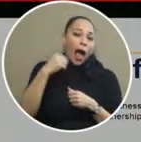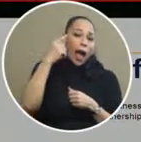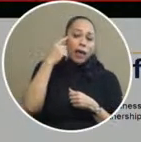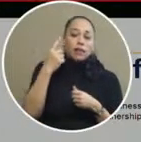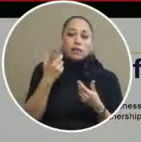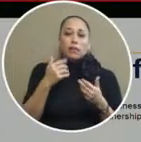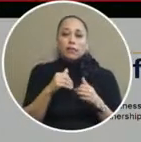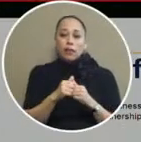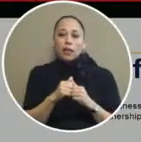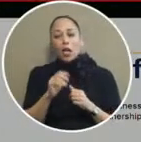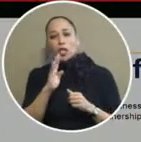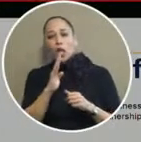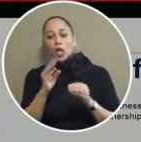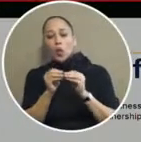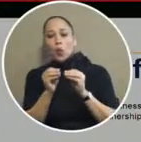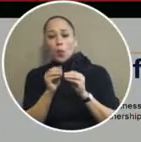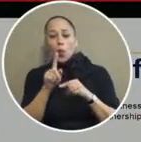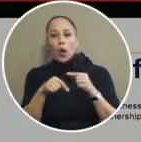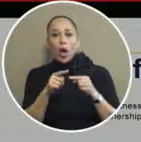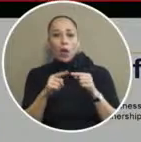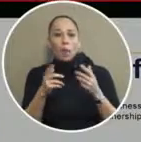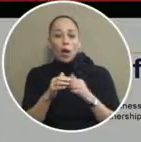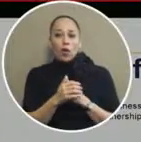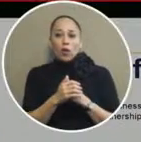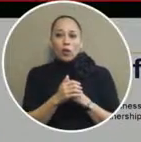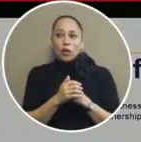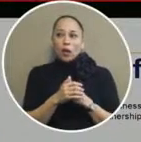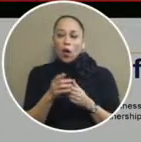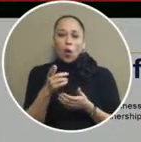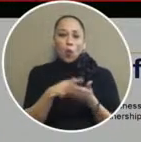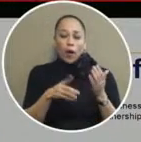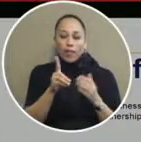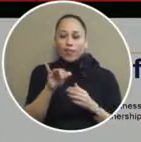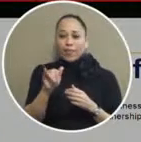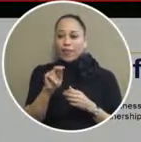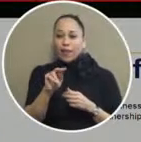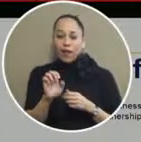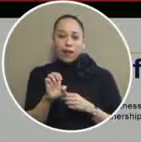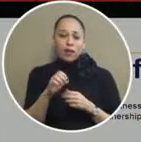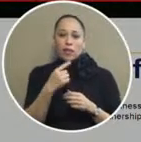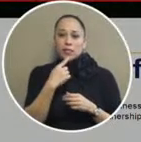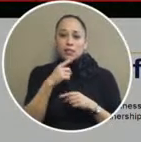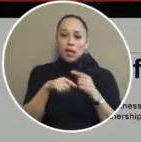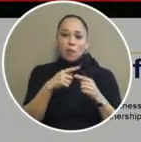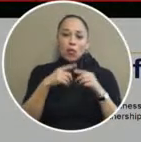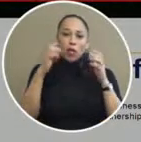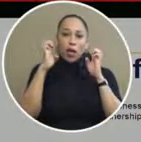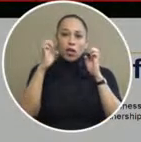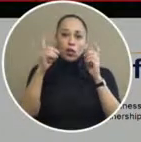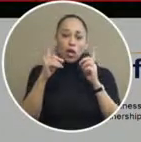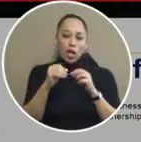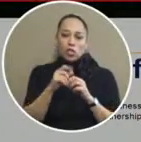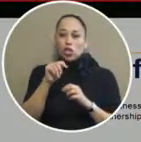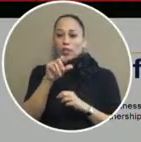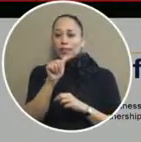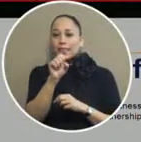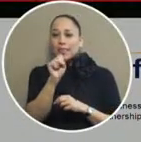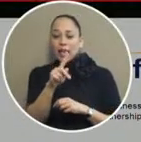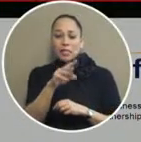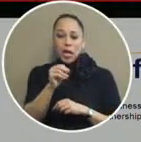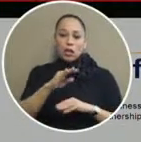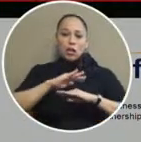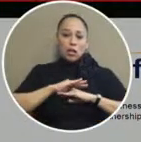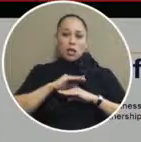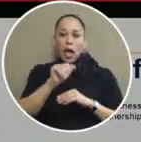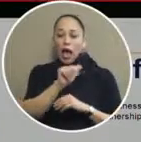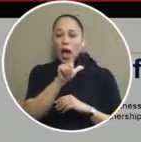know, talking a little bit more about what Dion mentioned with regards to the Education Task Force and with the compliance that